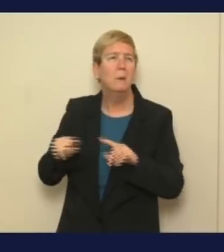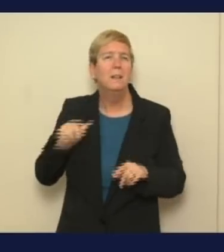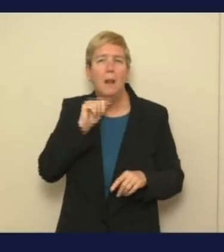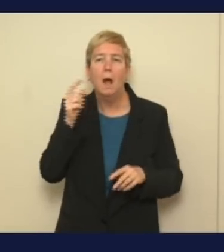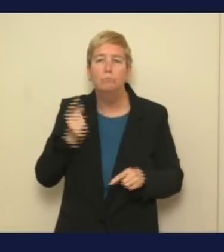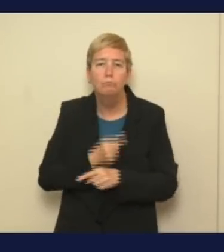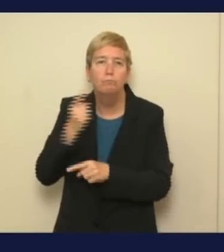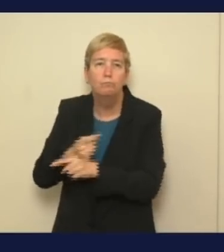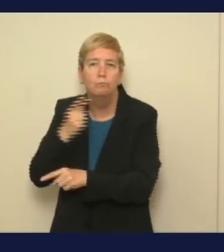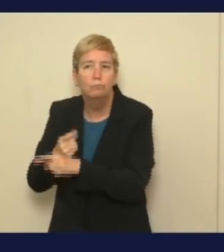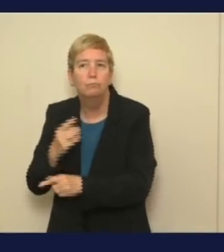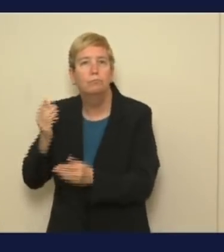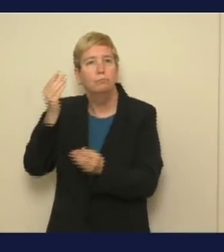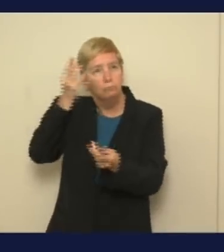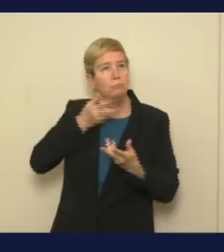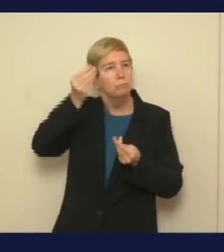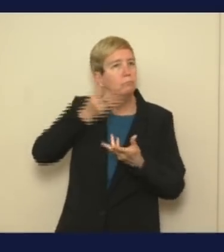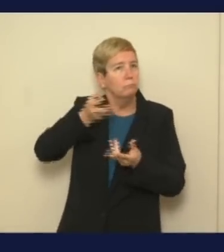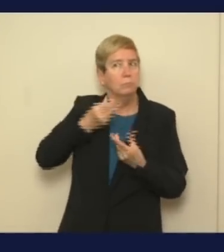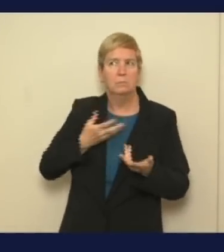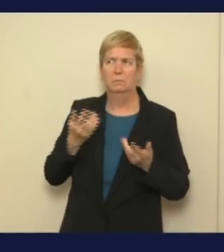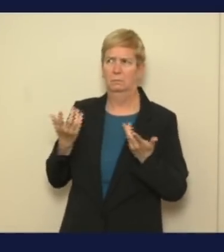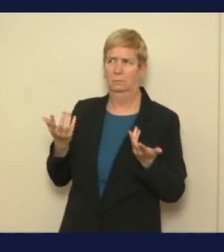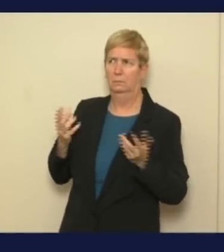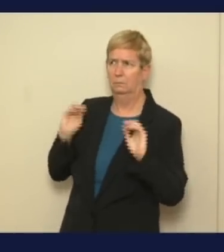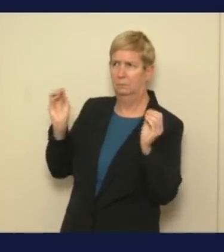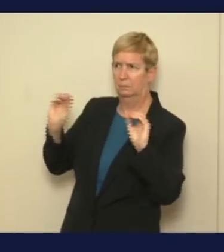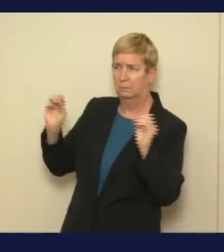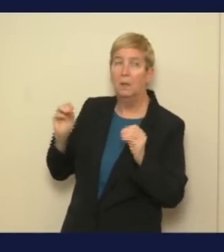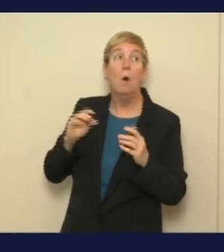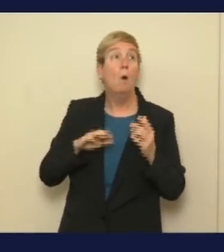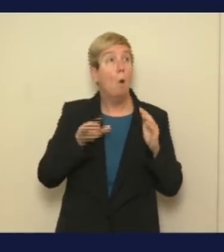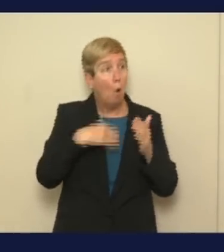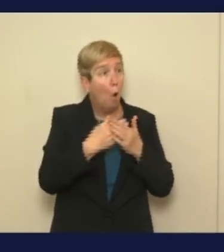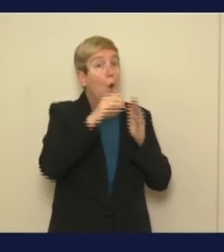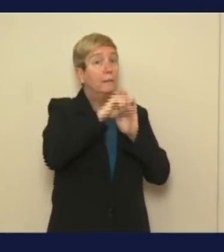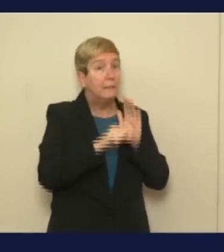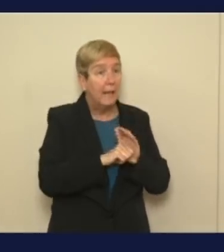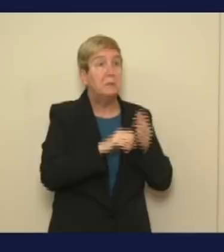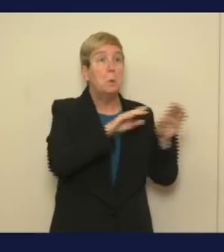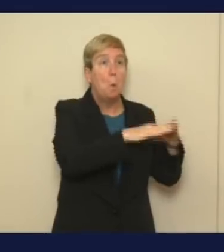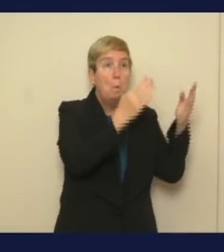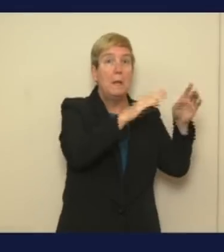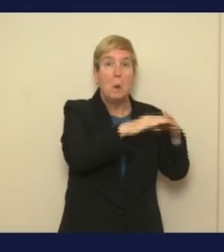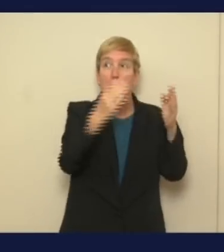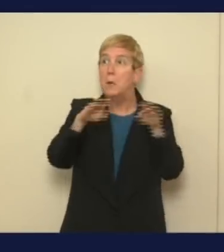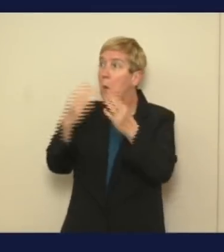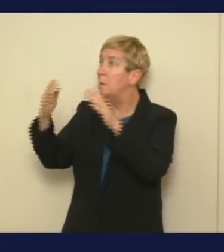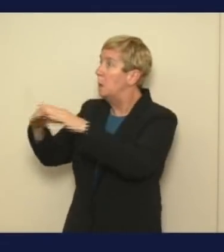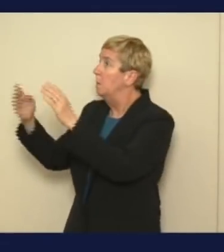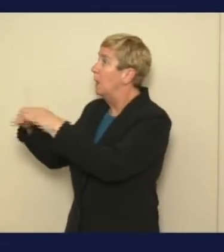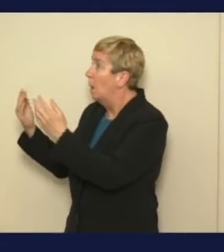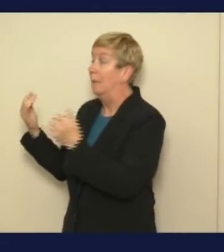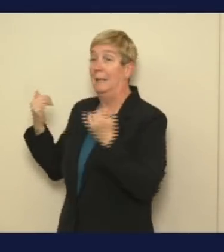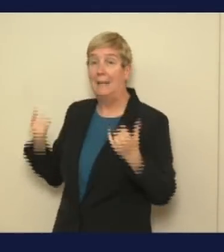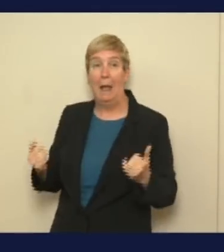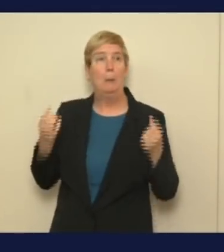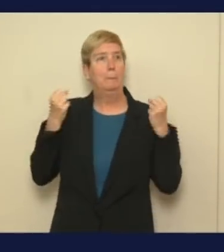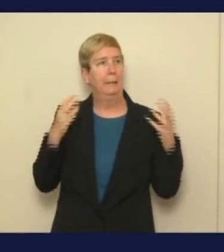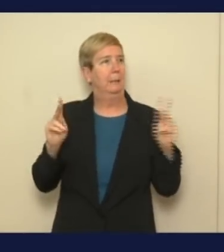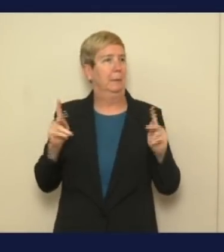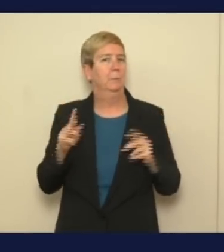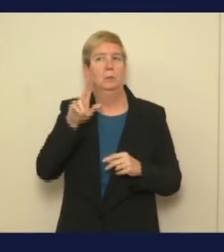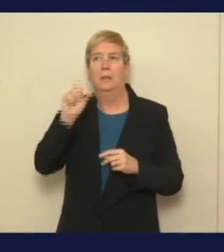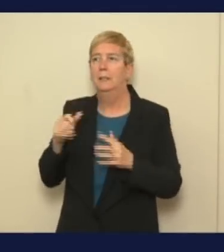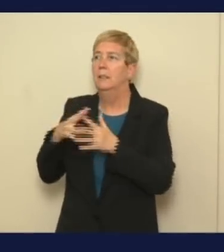updates. All the states, by and large, opened up. And so I think it gave way too many Americans this very false sense